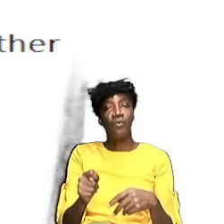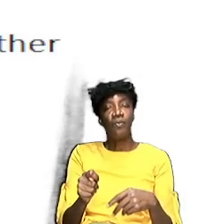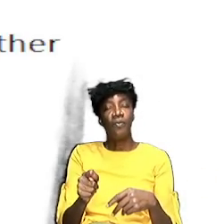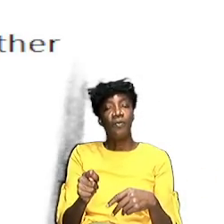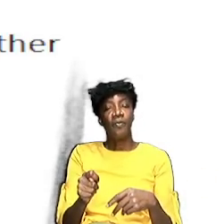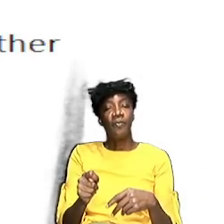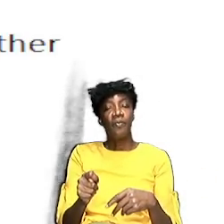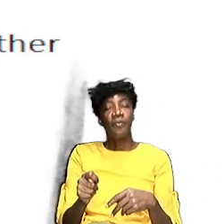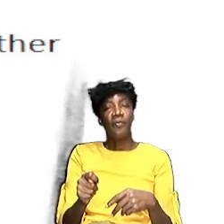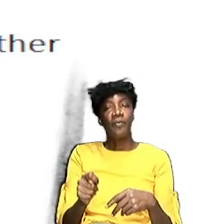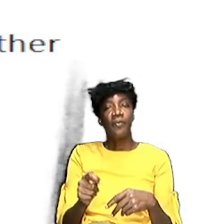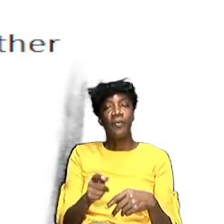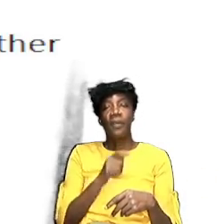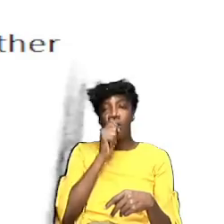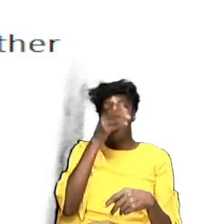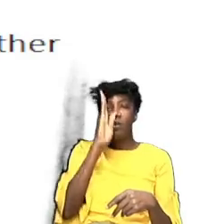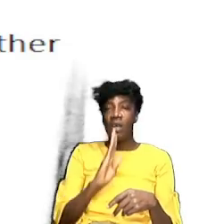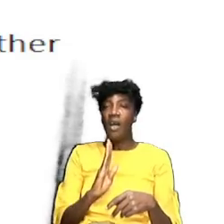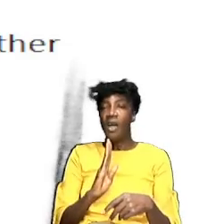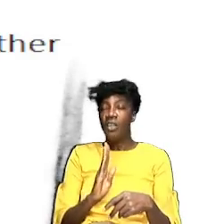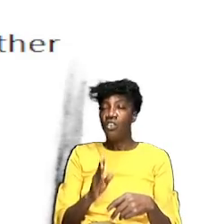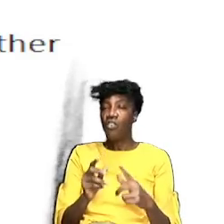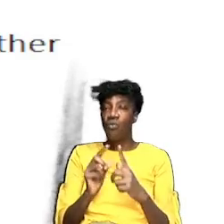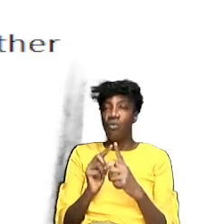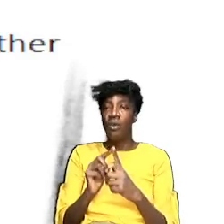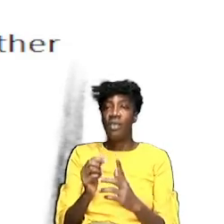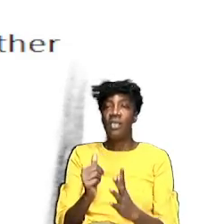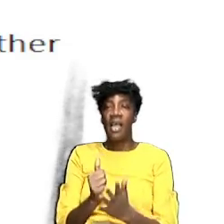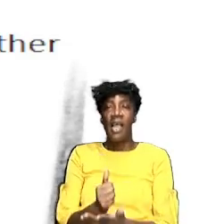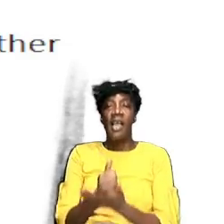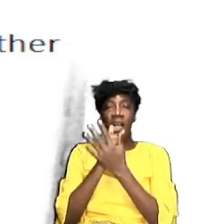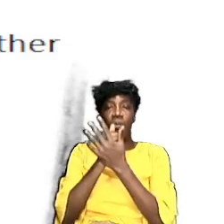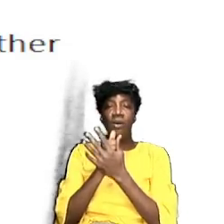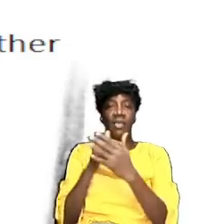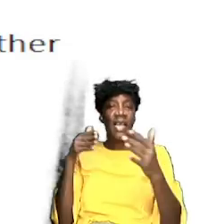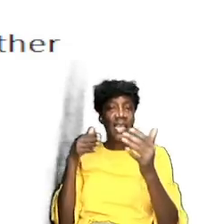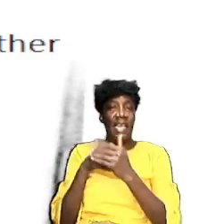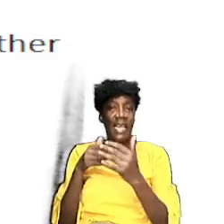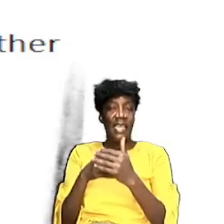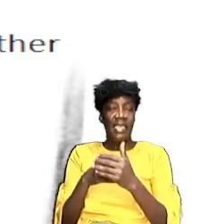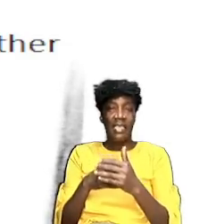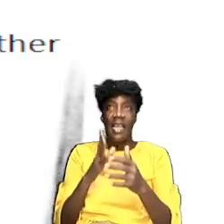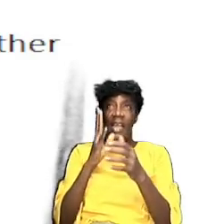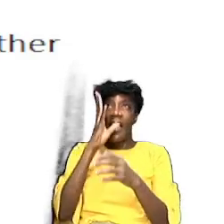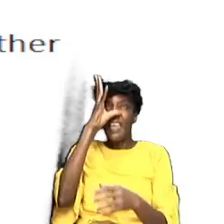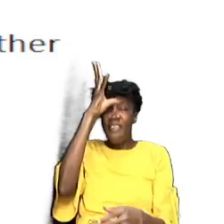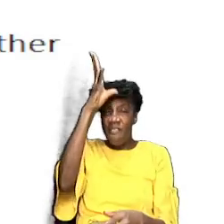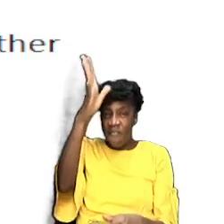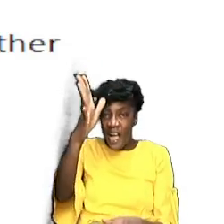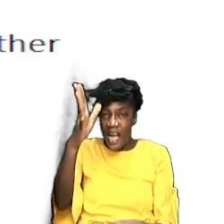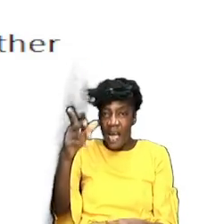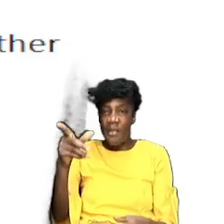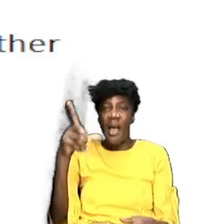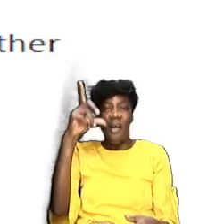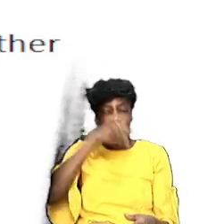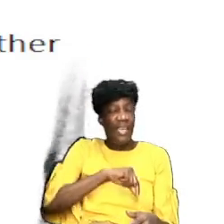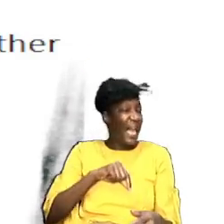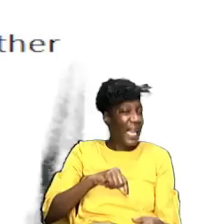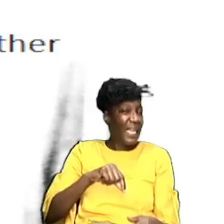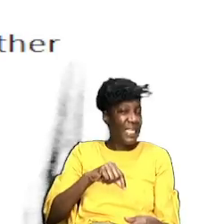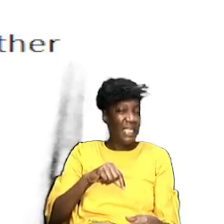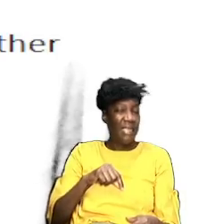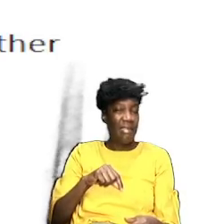move freely. The truth of God's word helped us against the father of lies and against deception. And we're able